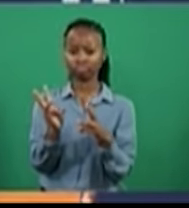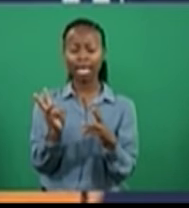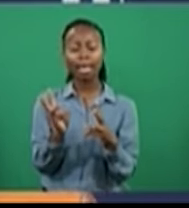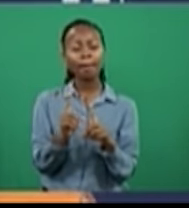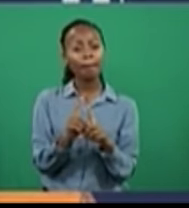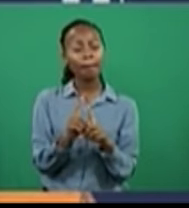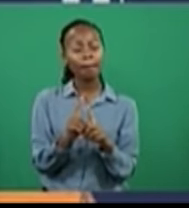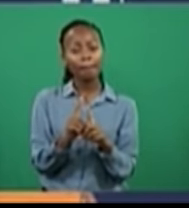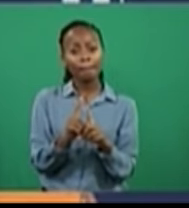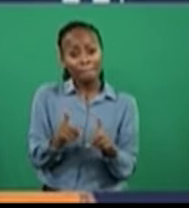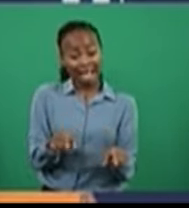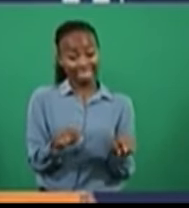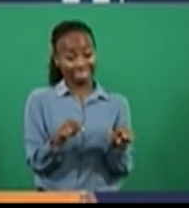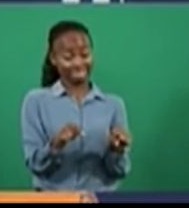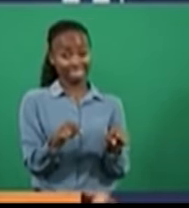be putting